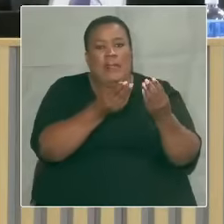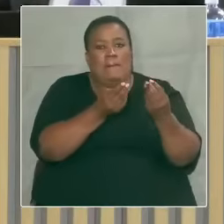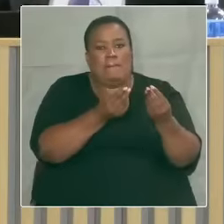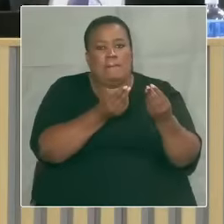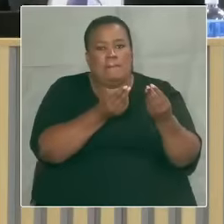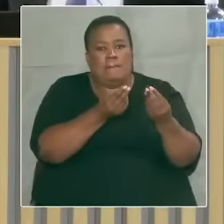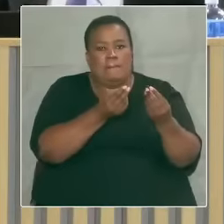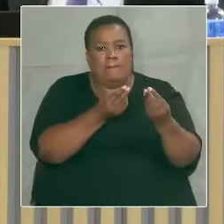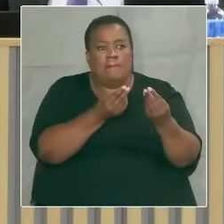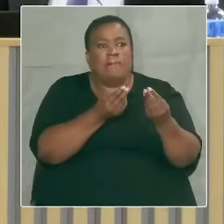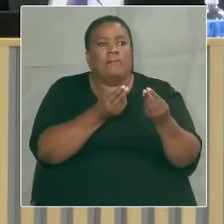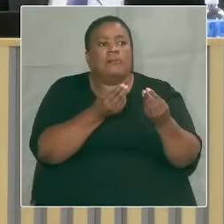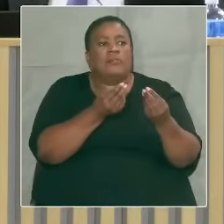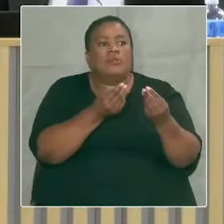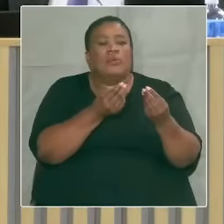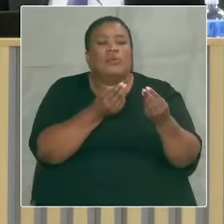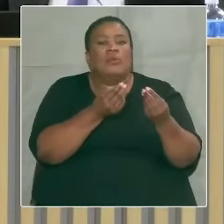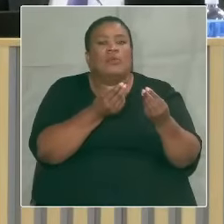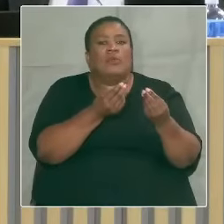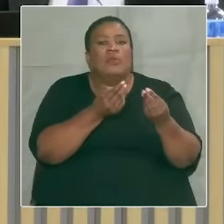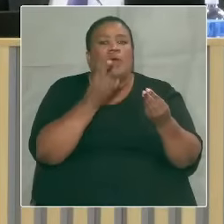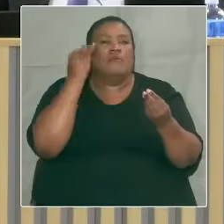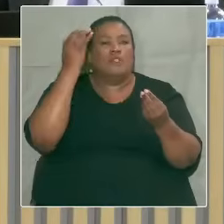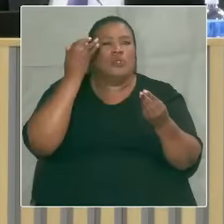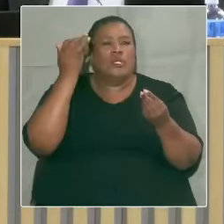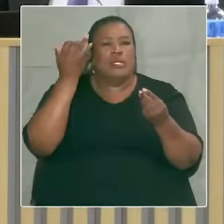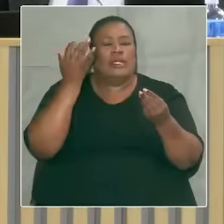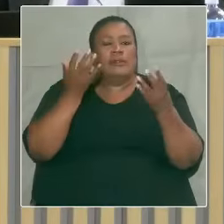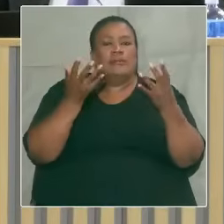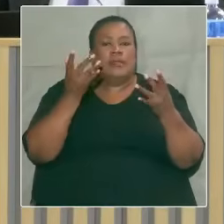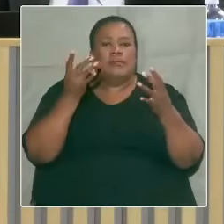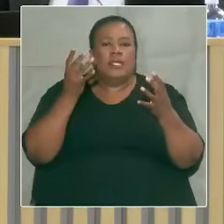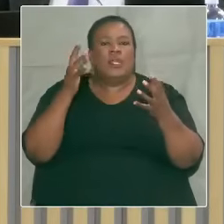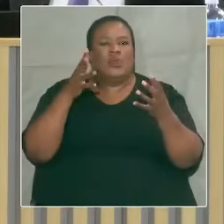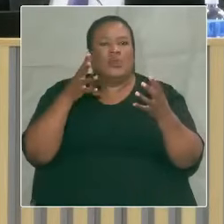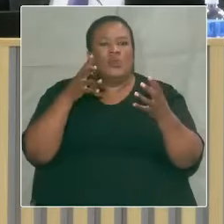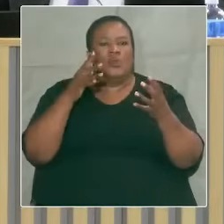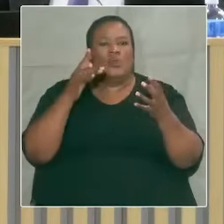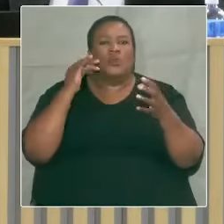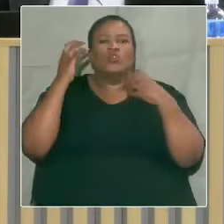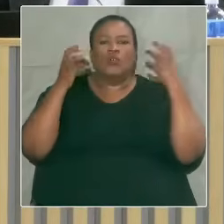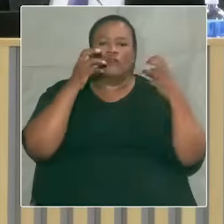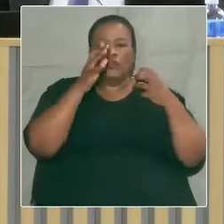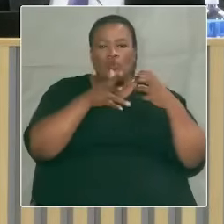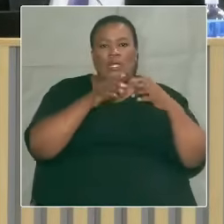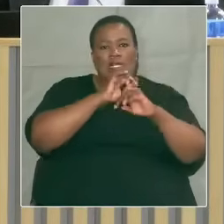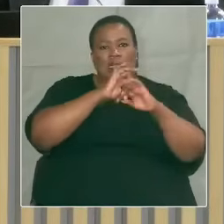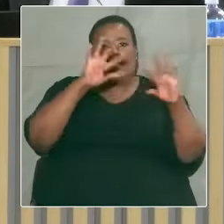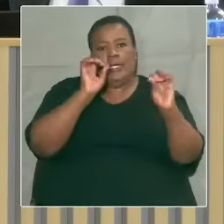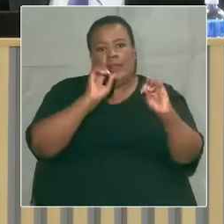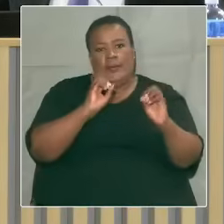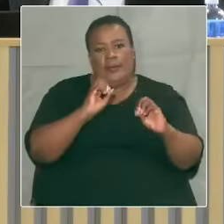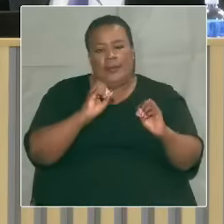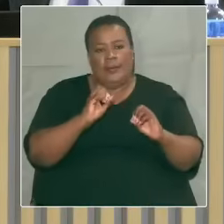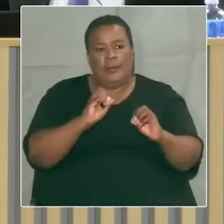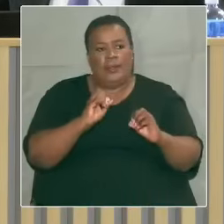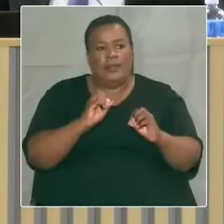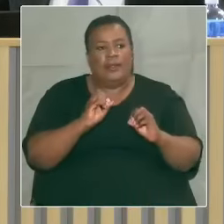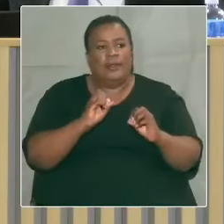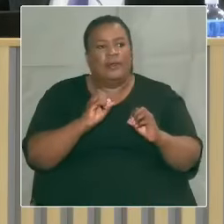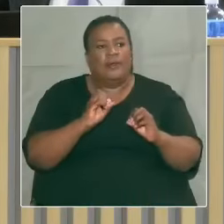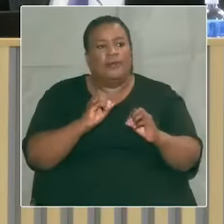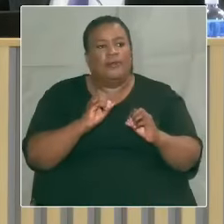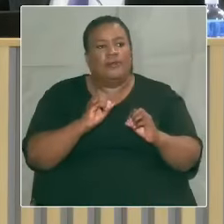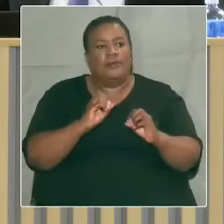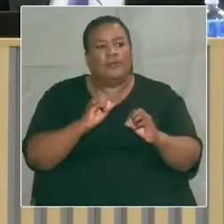might just struggle you moving between the two bundles, and it's not clear for purpose of the record that now you're